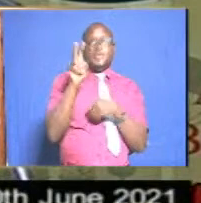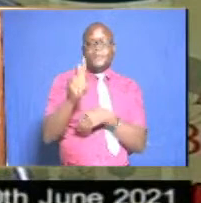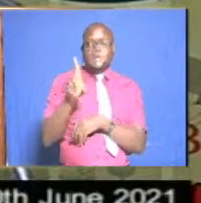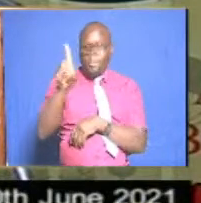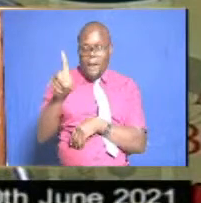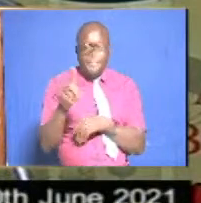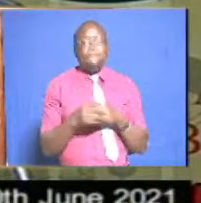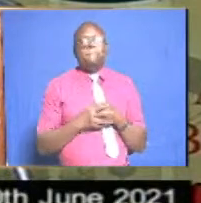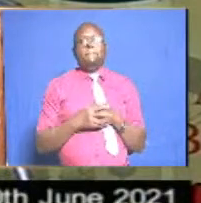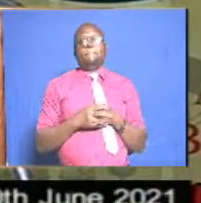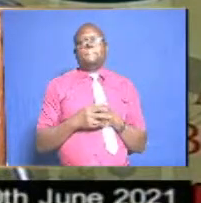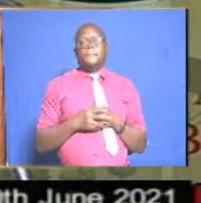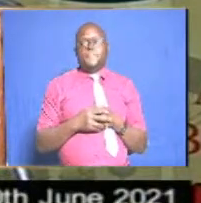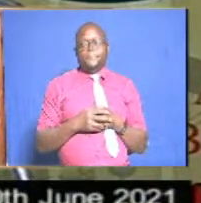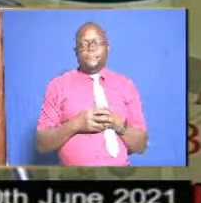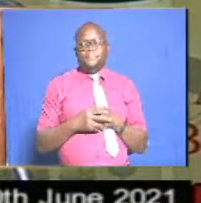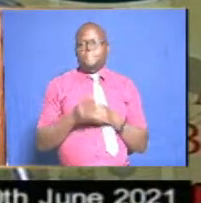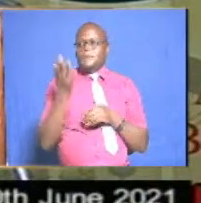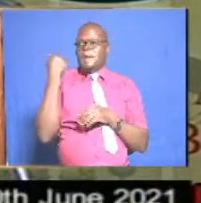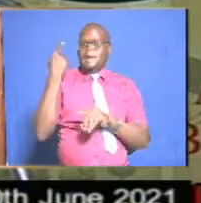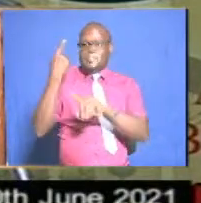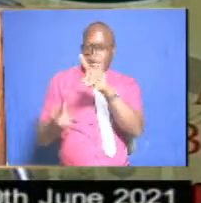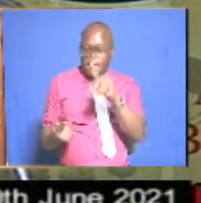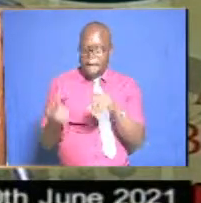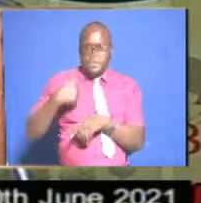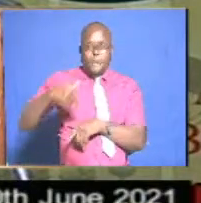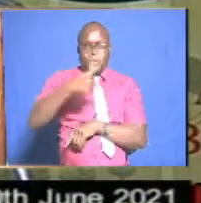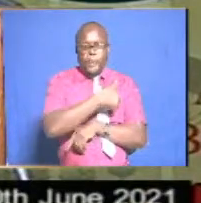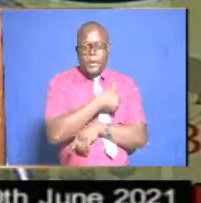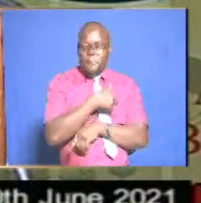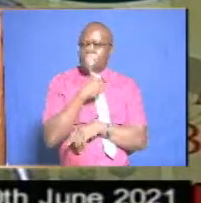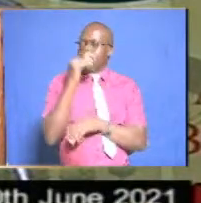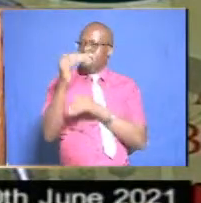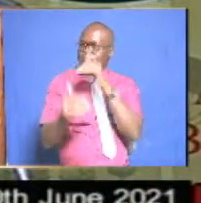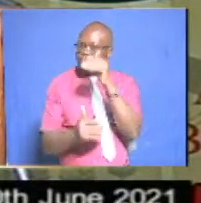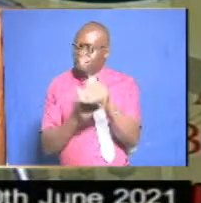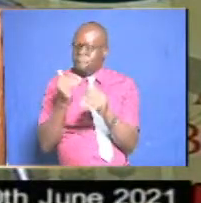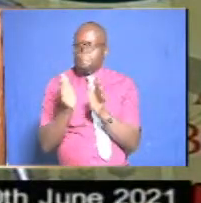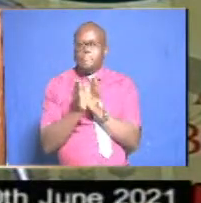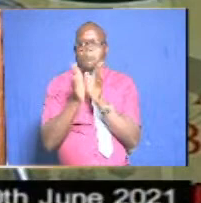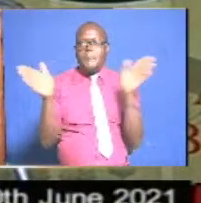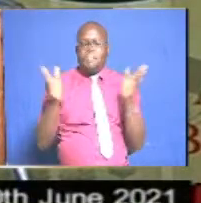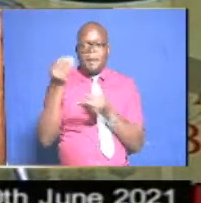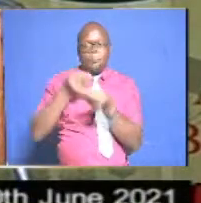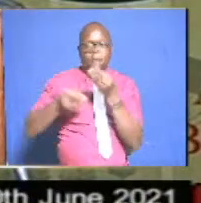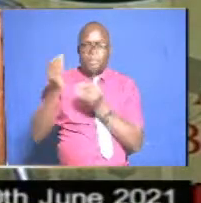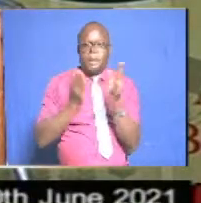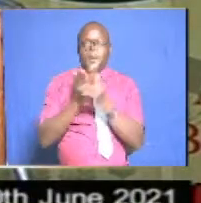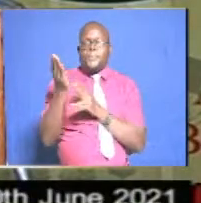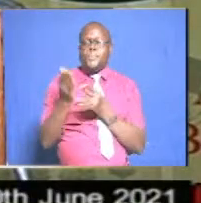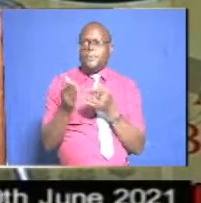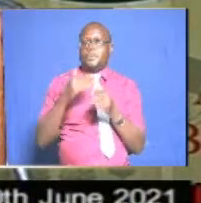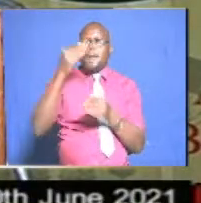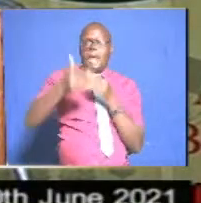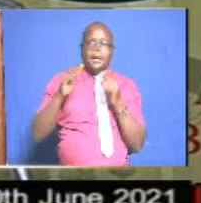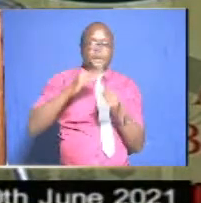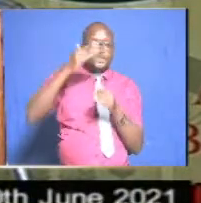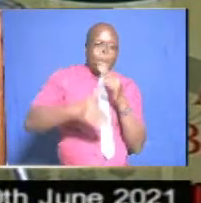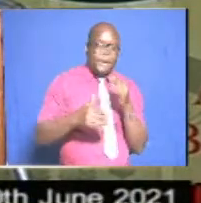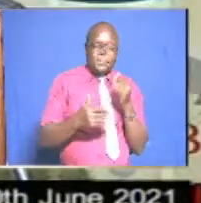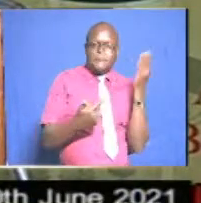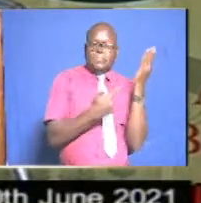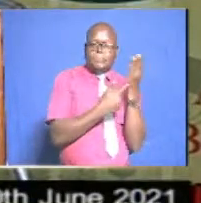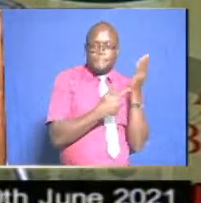July 2021. Mr. Speaker, last year, we began the process of automating public procurement through an end-to-end electronic procurement